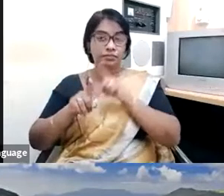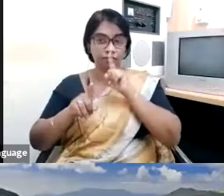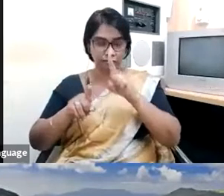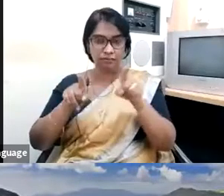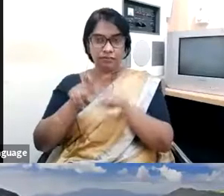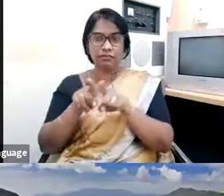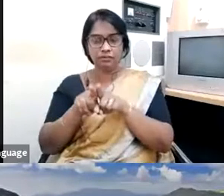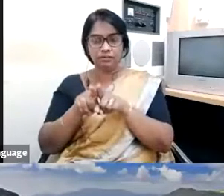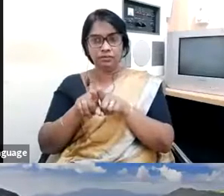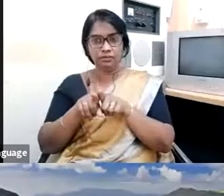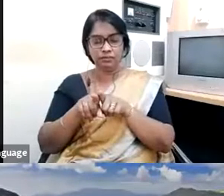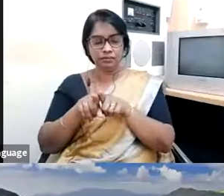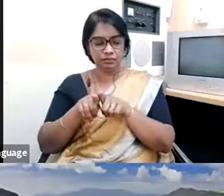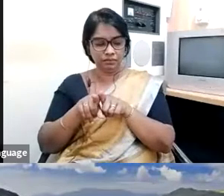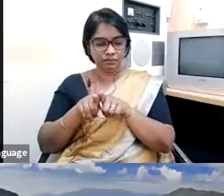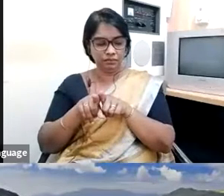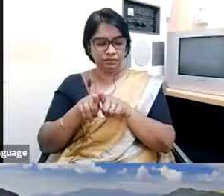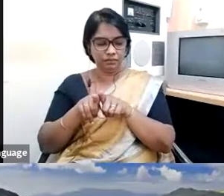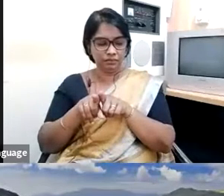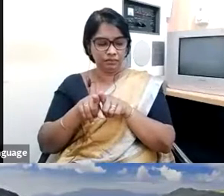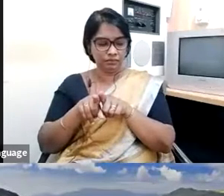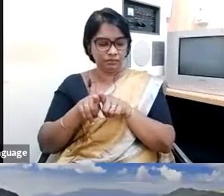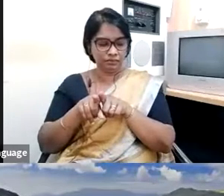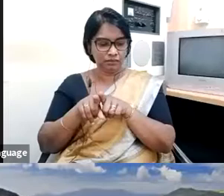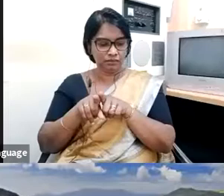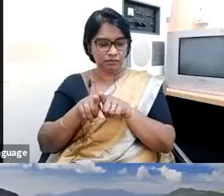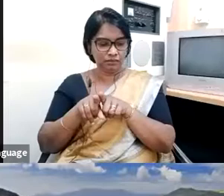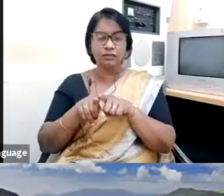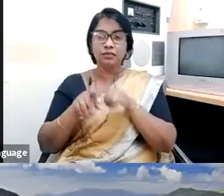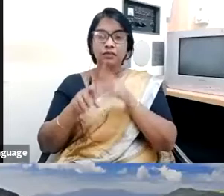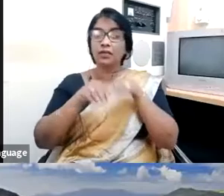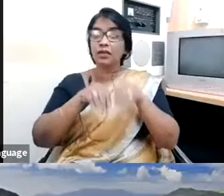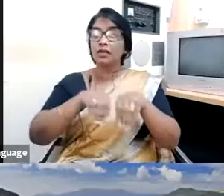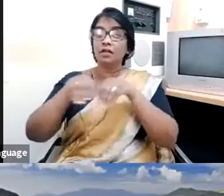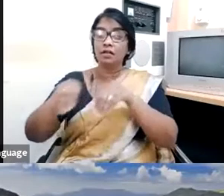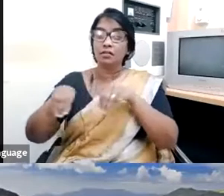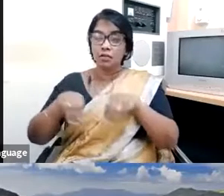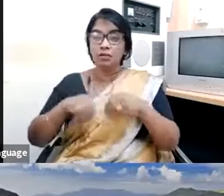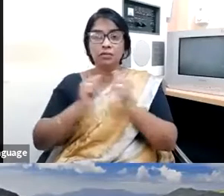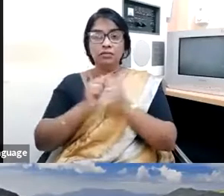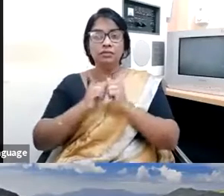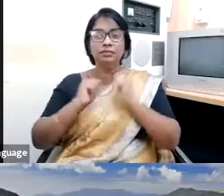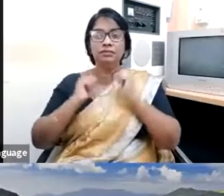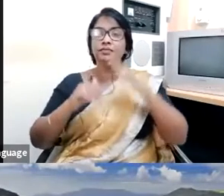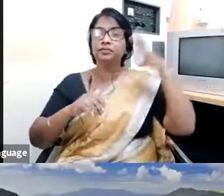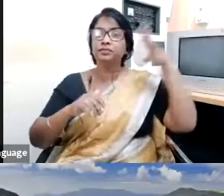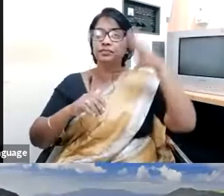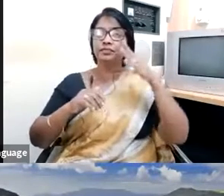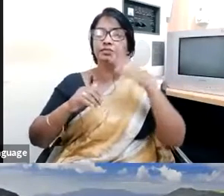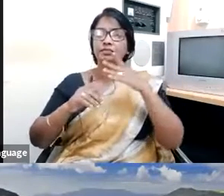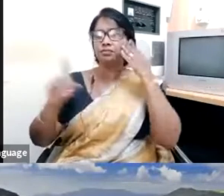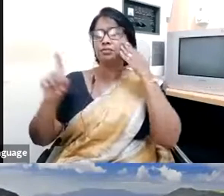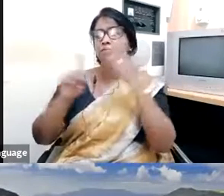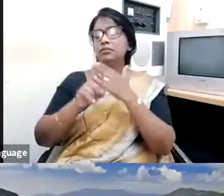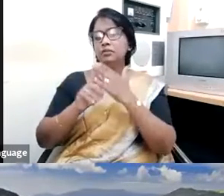sensitive to all weather conditions. So on that aspects only we have gone in, and also we are making profits out of it.